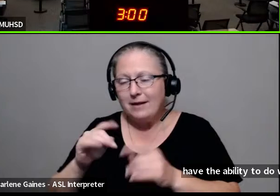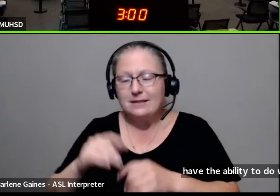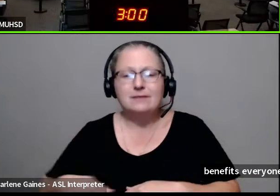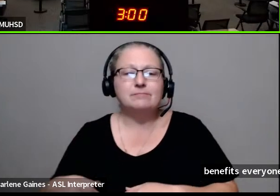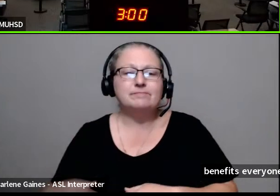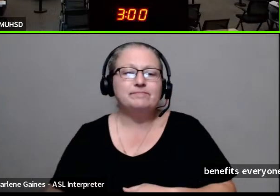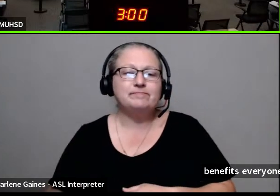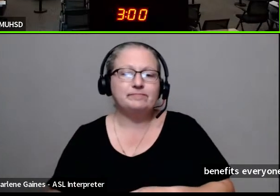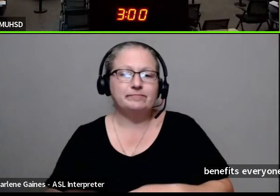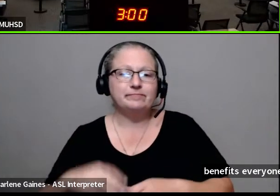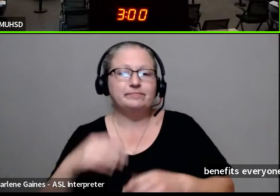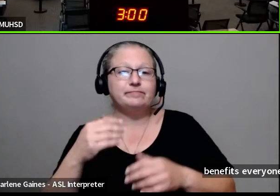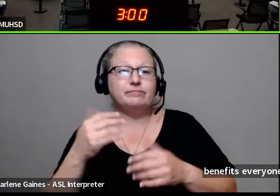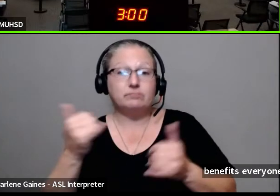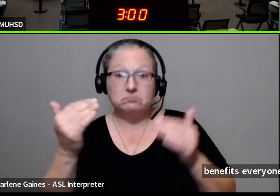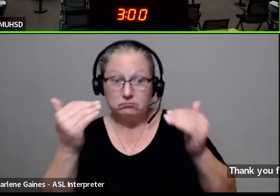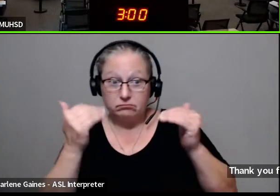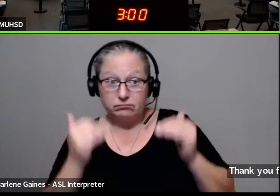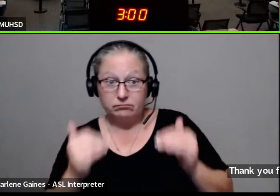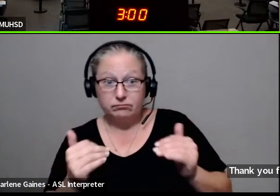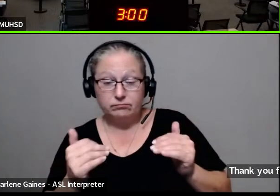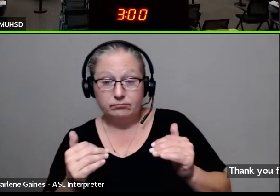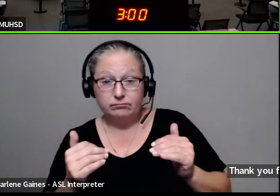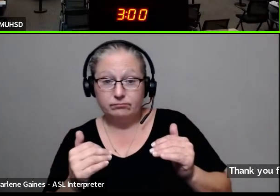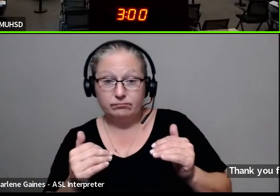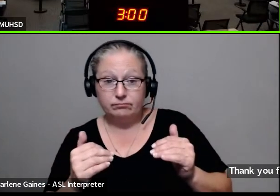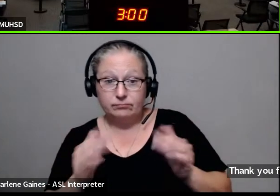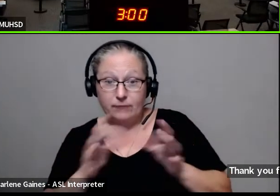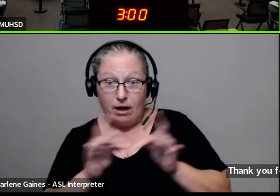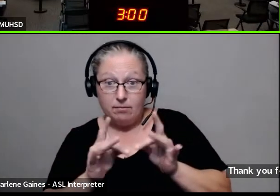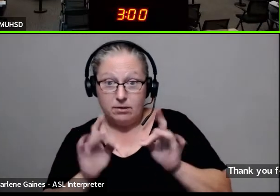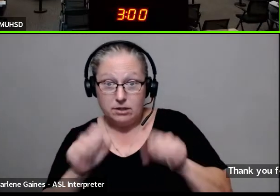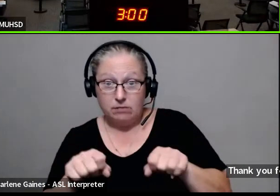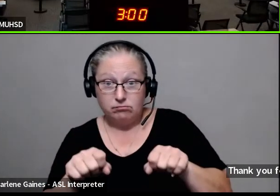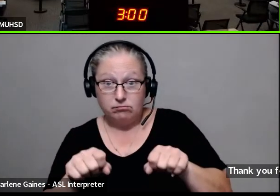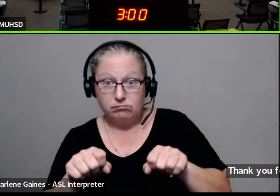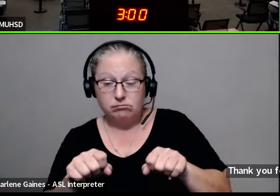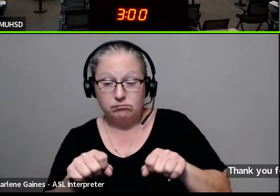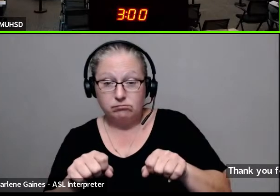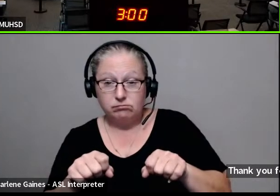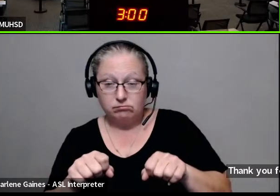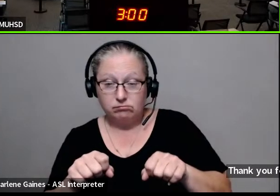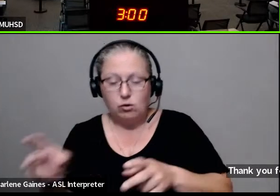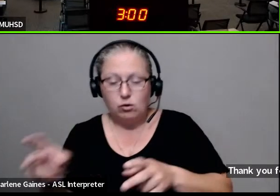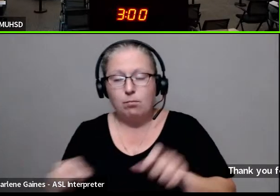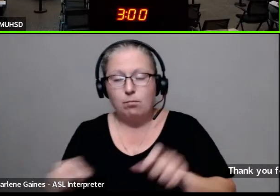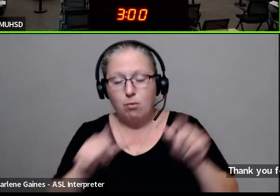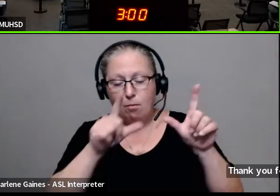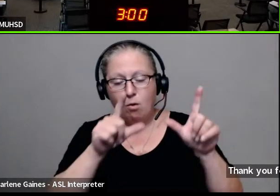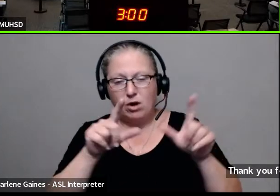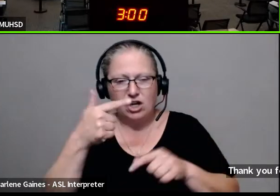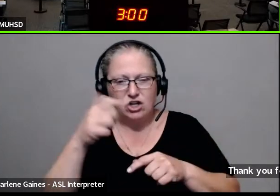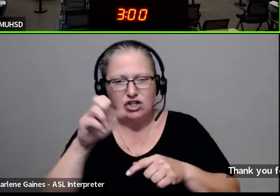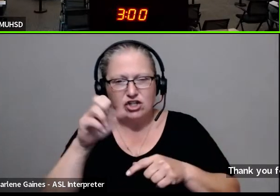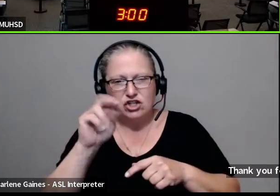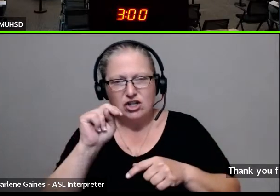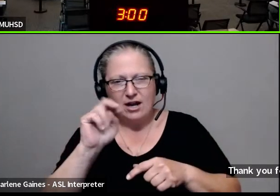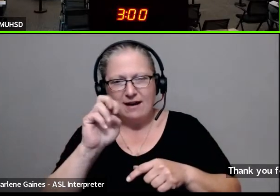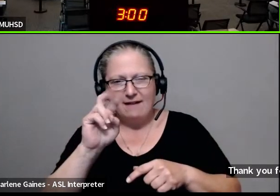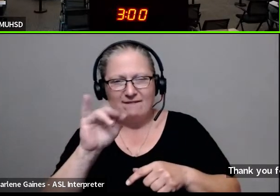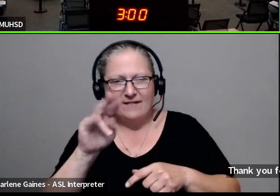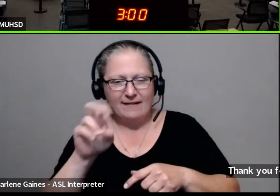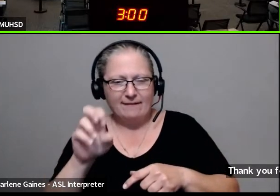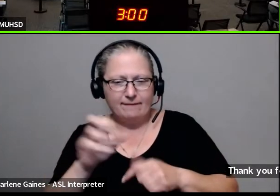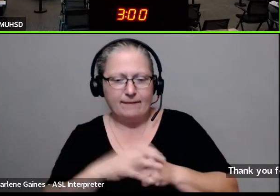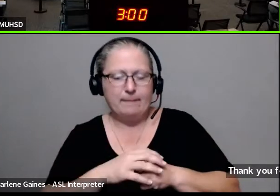Can I take the next commenter? Promoting Genevieve. Thank you. Go ahead.